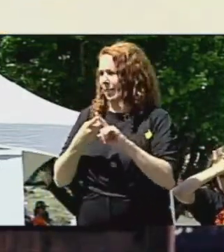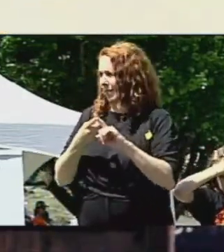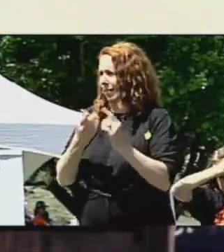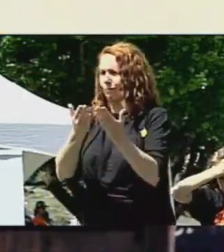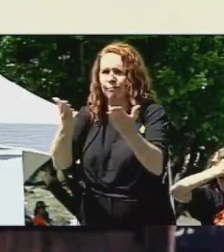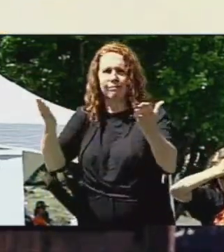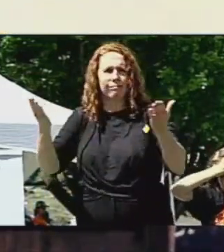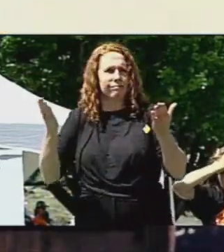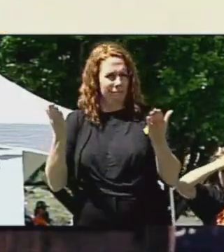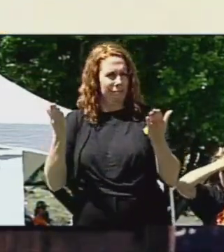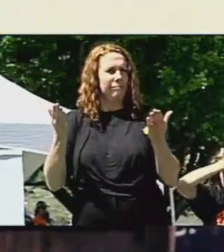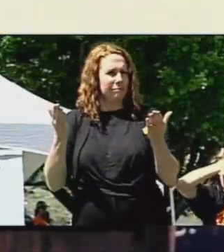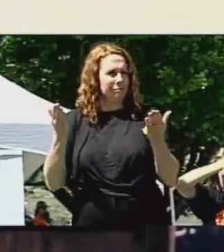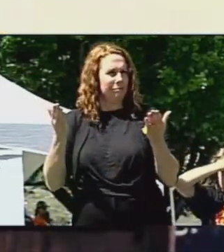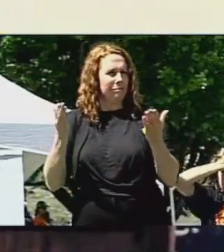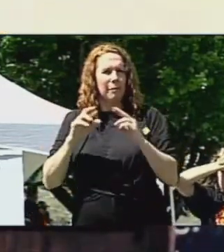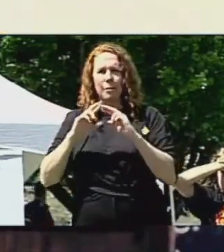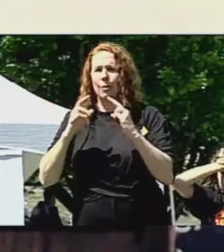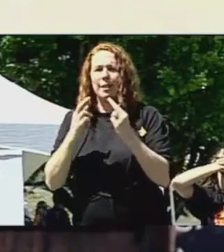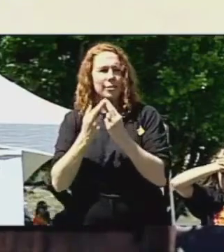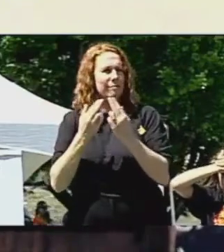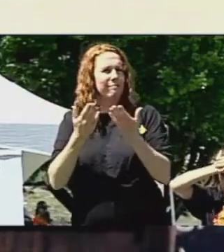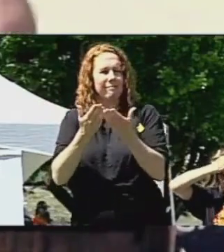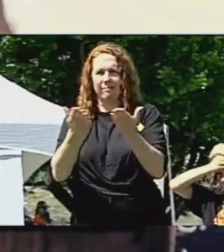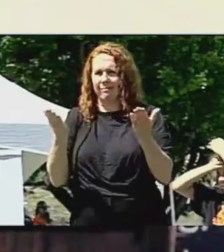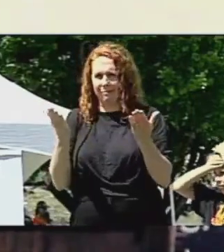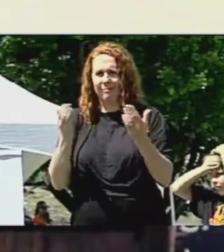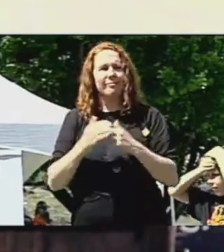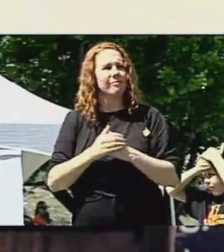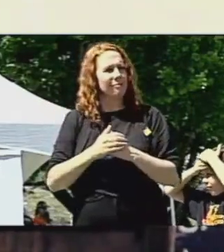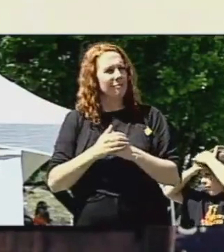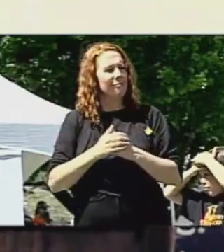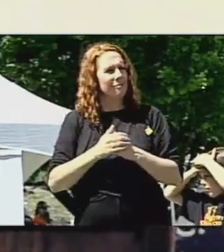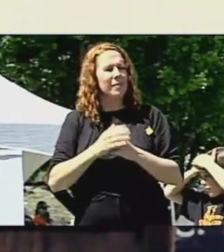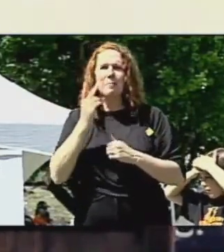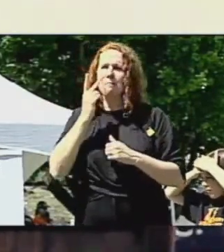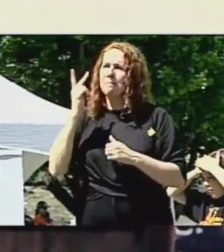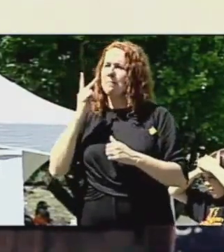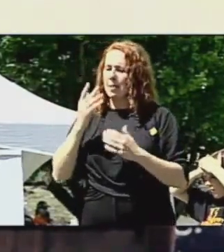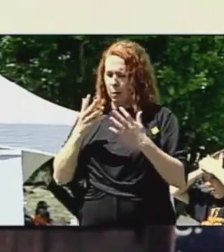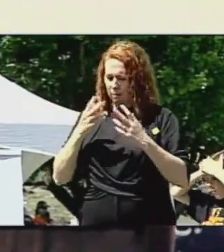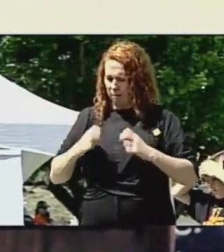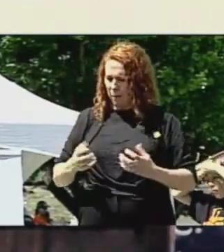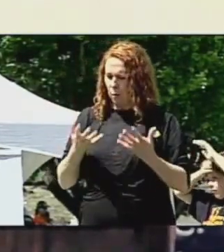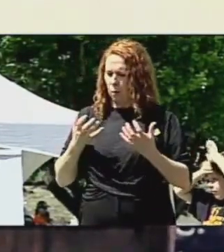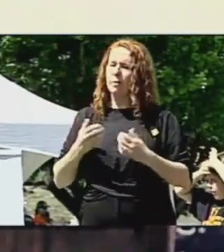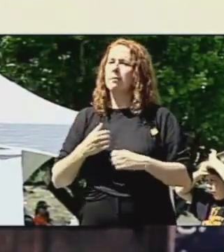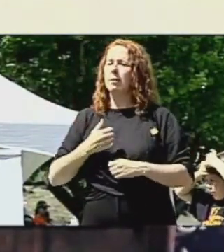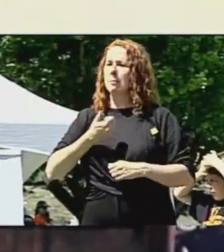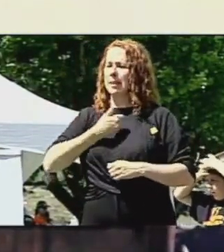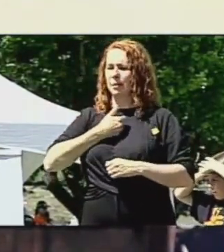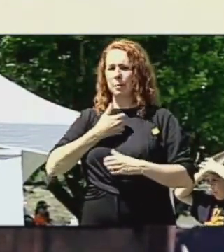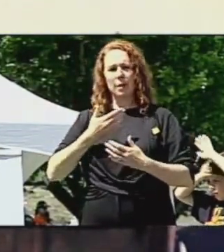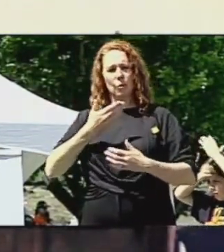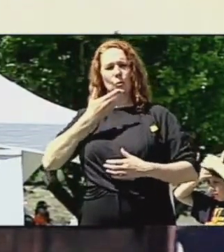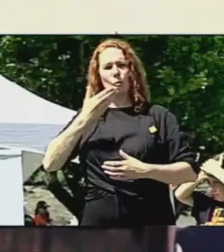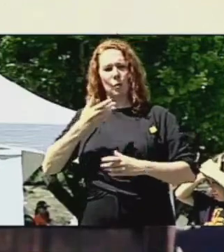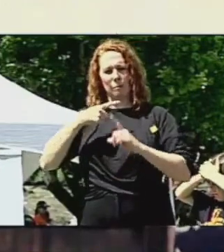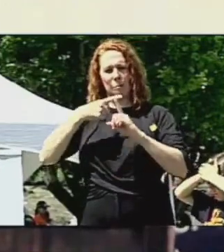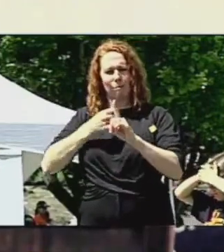of you, my relatives. It just makes me reflect on how to be a good part of community.